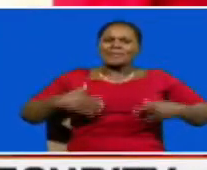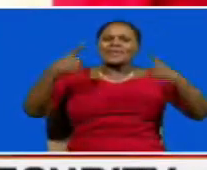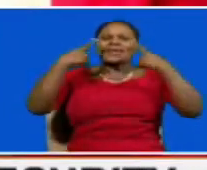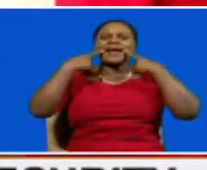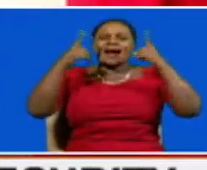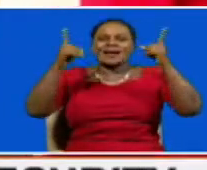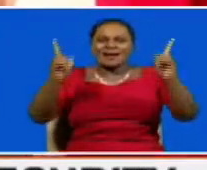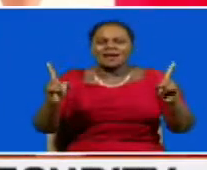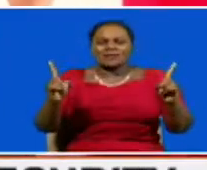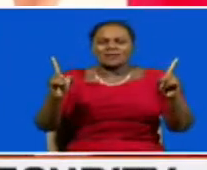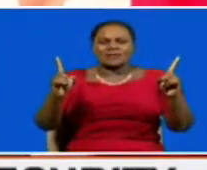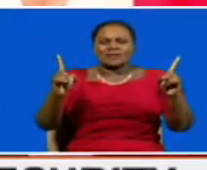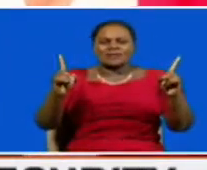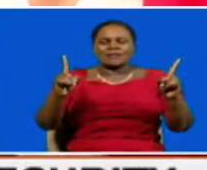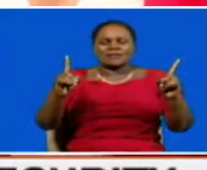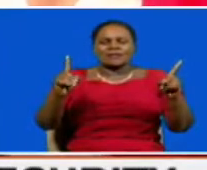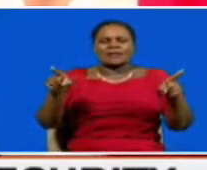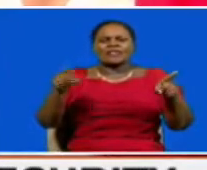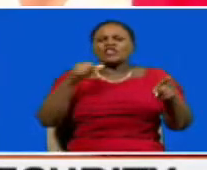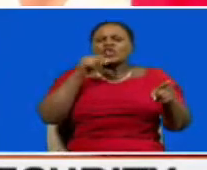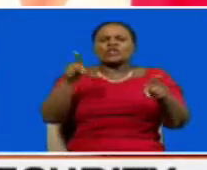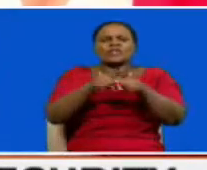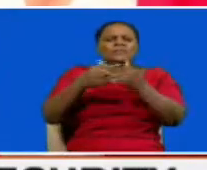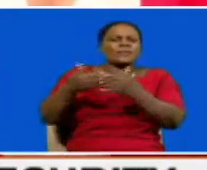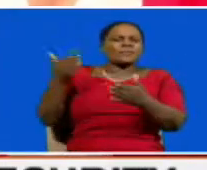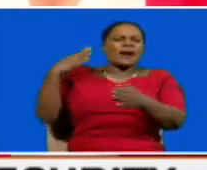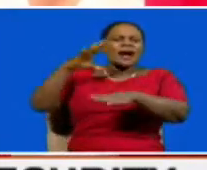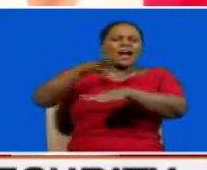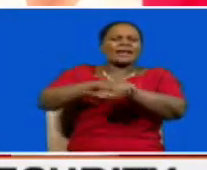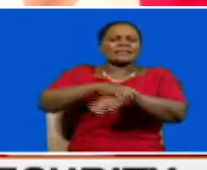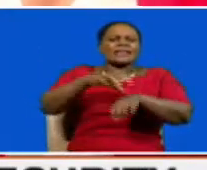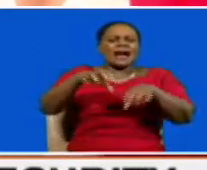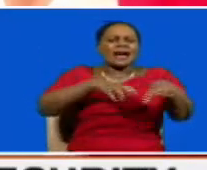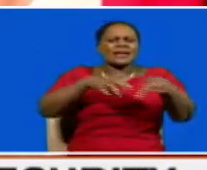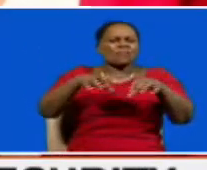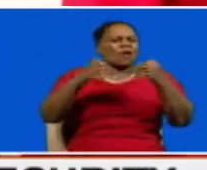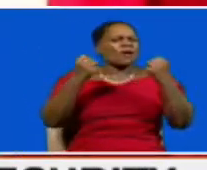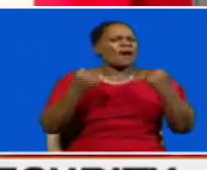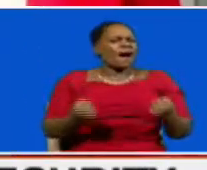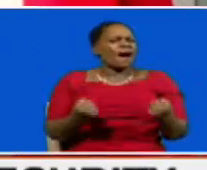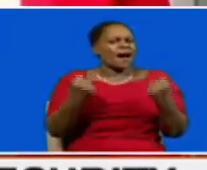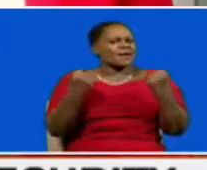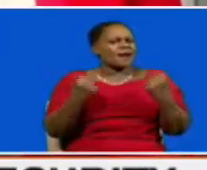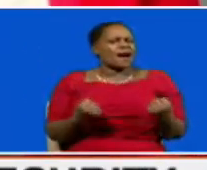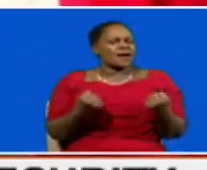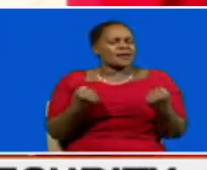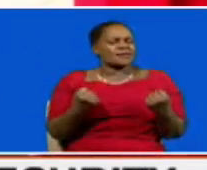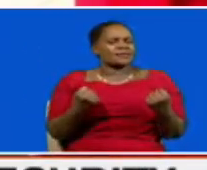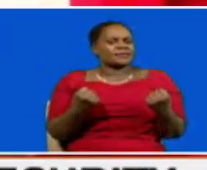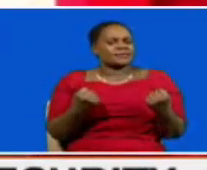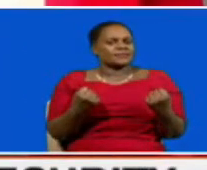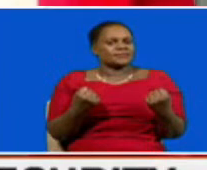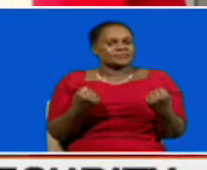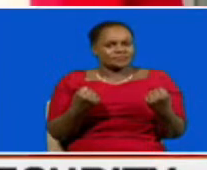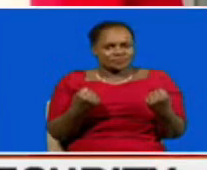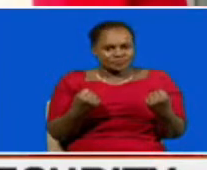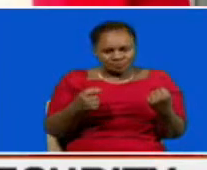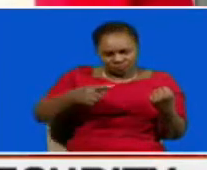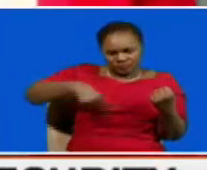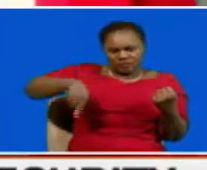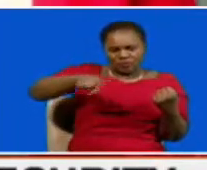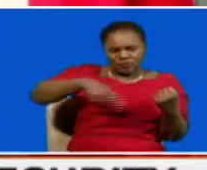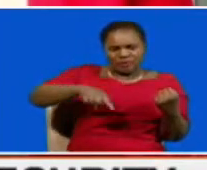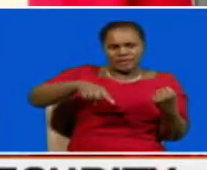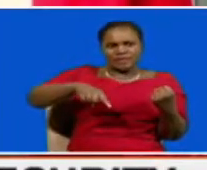that unlike in the past when recovery of stolen animals was minimal, we